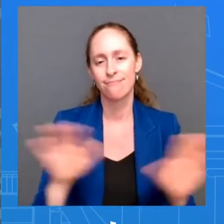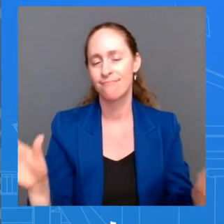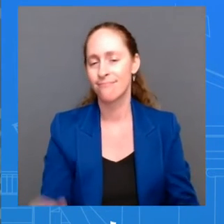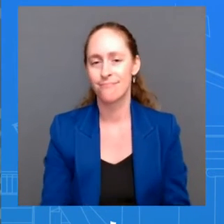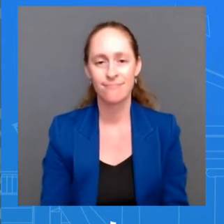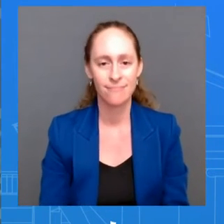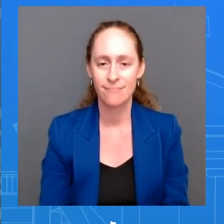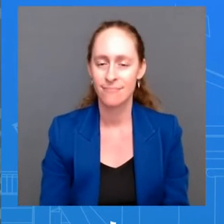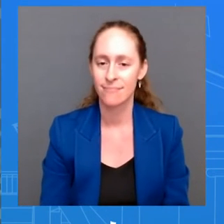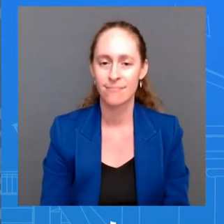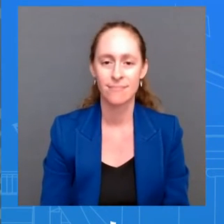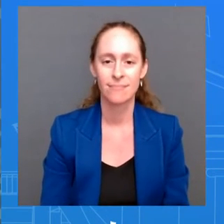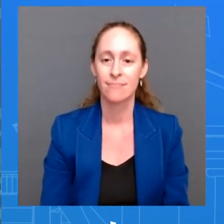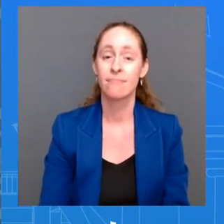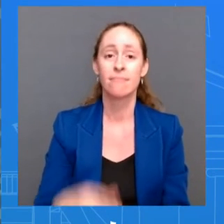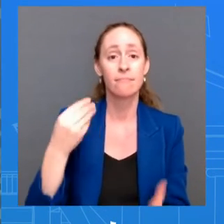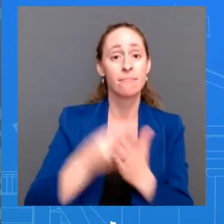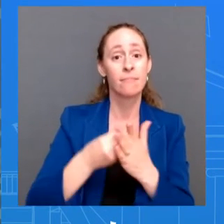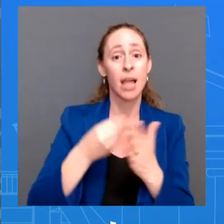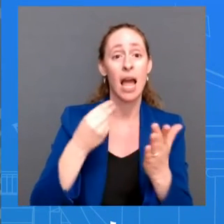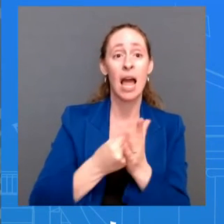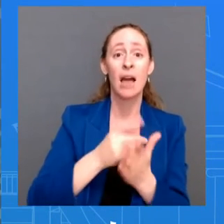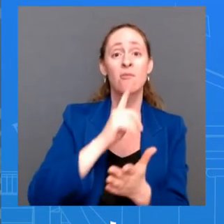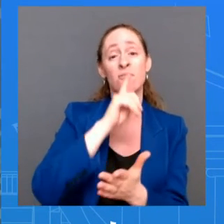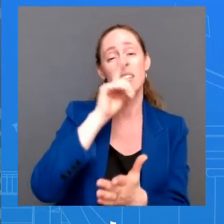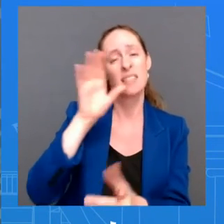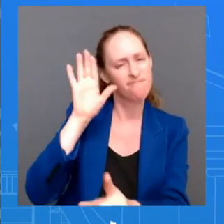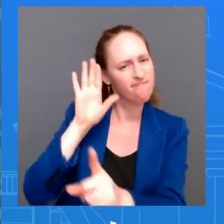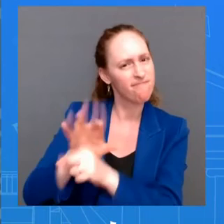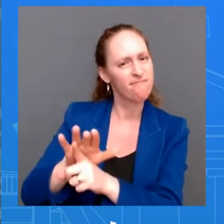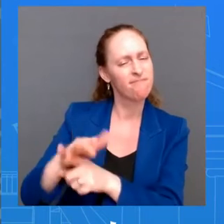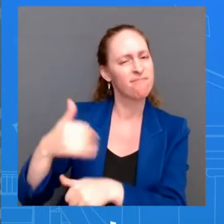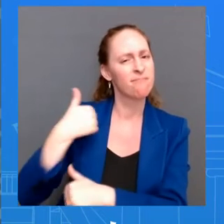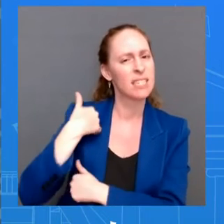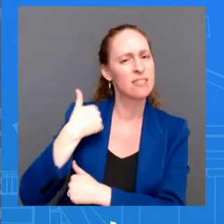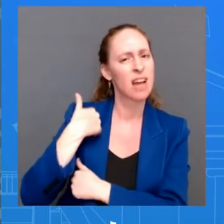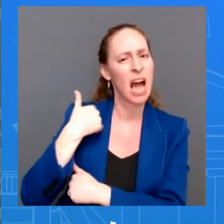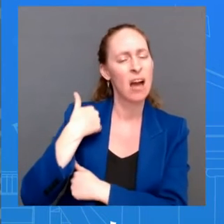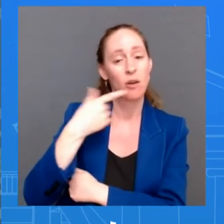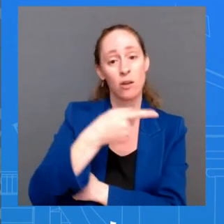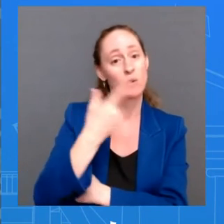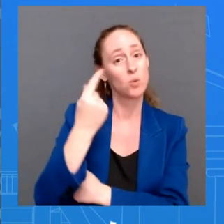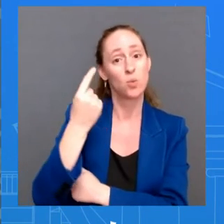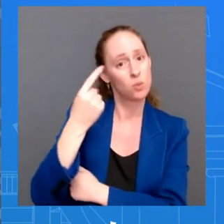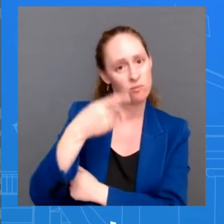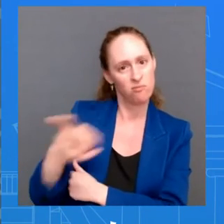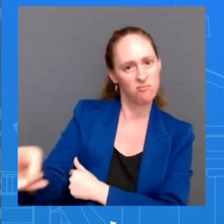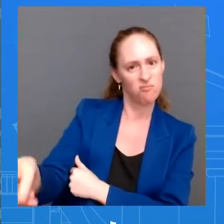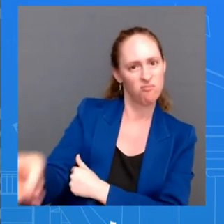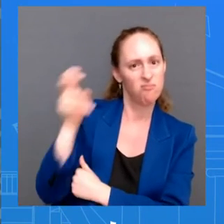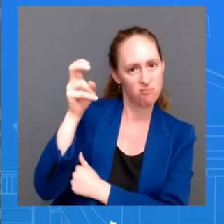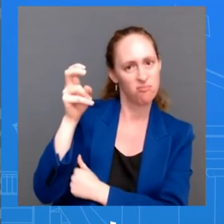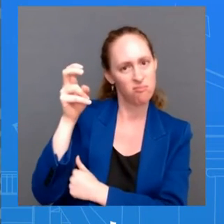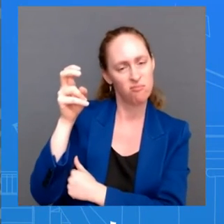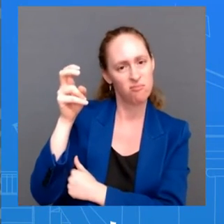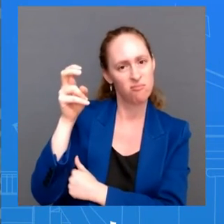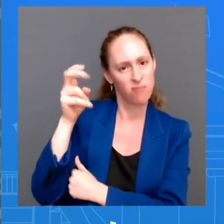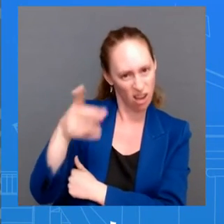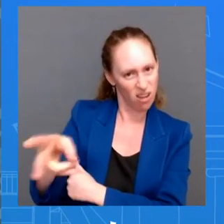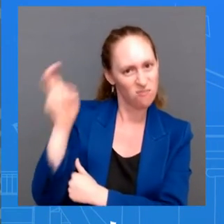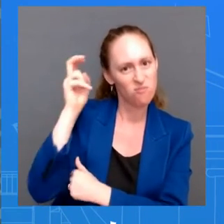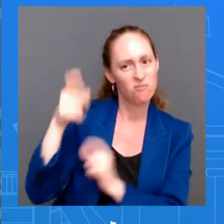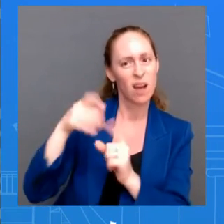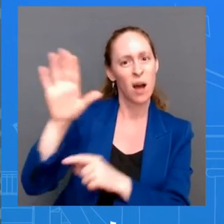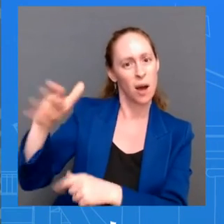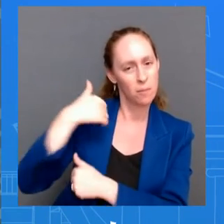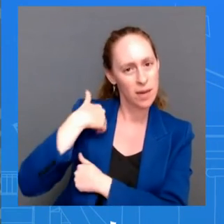last administration, the prior president, took from the military, which took away from schools, which took away from military